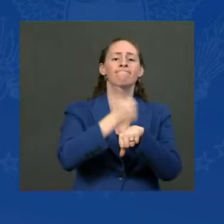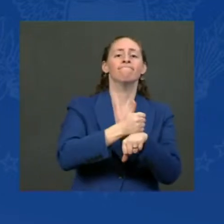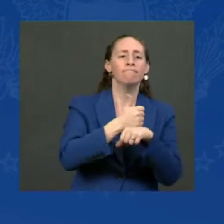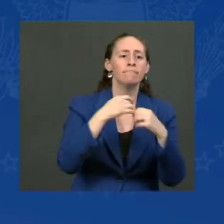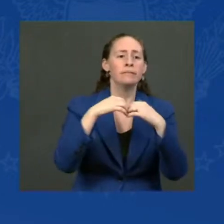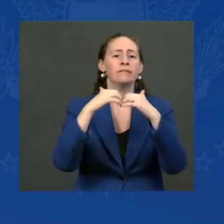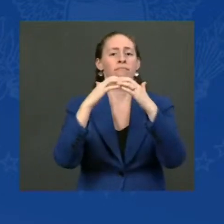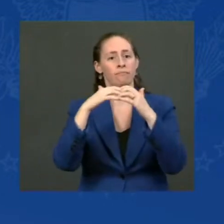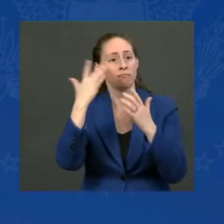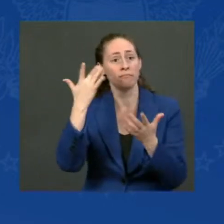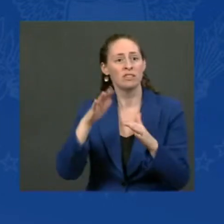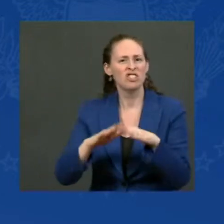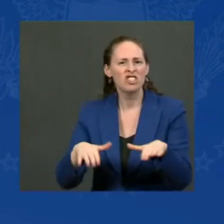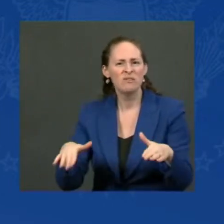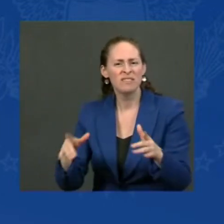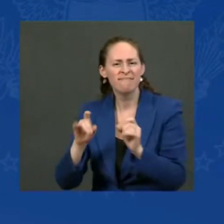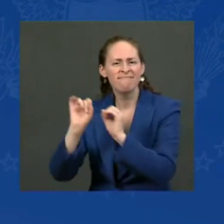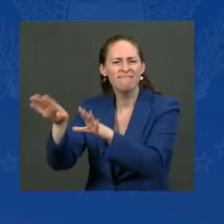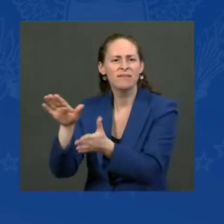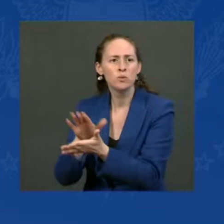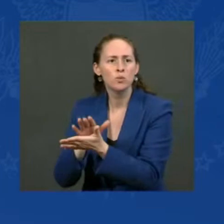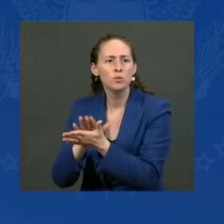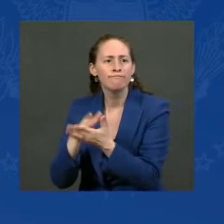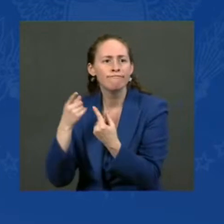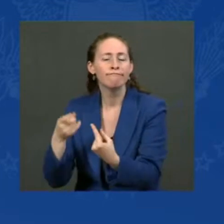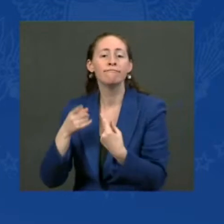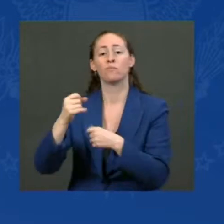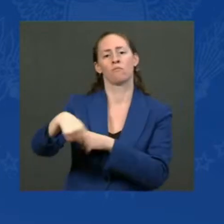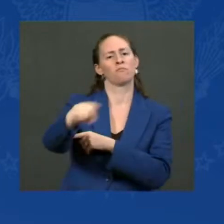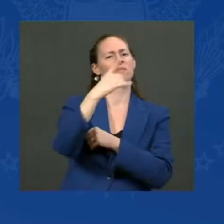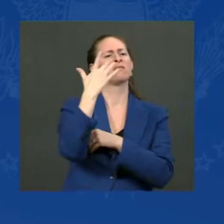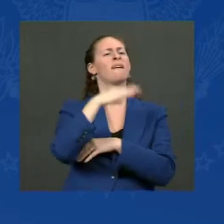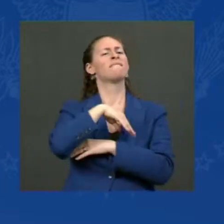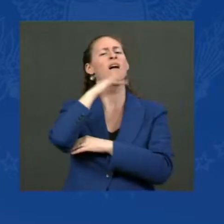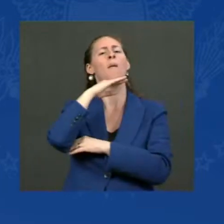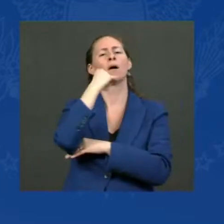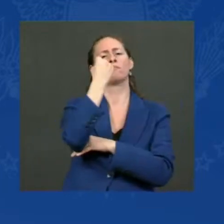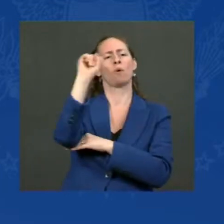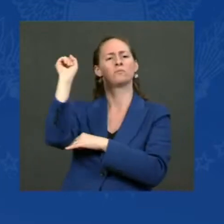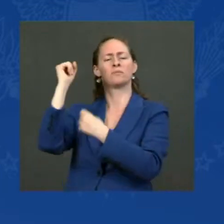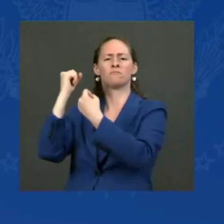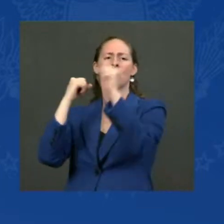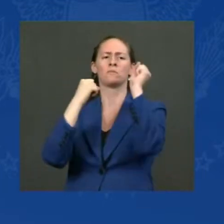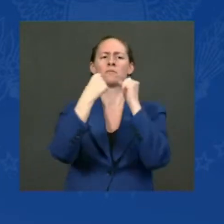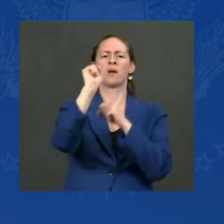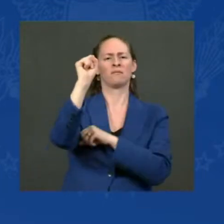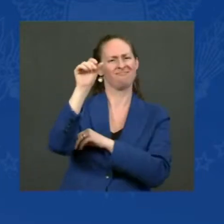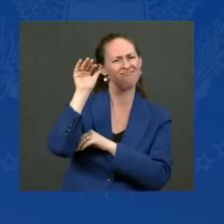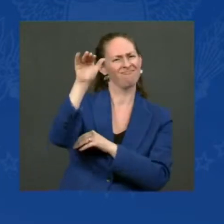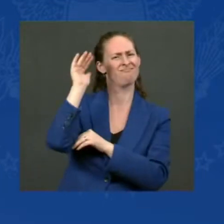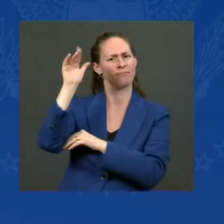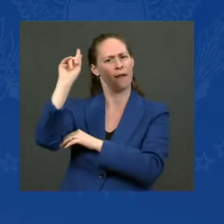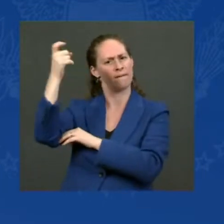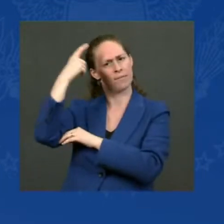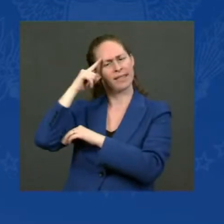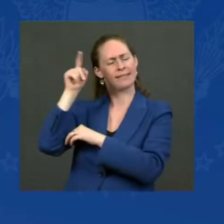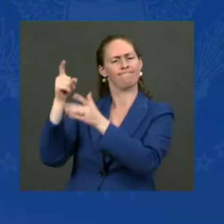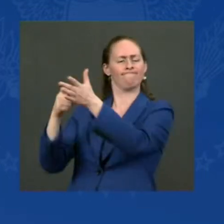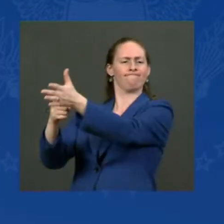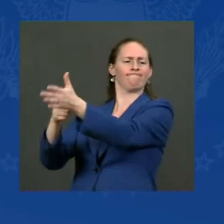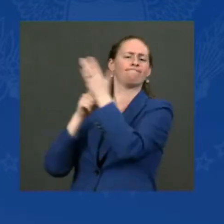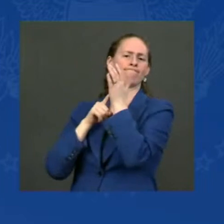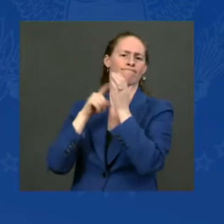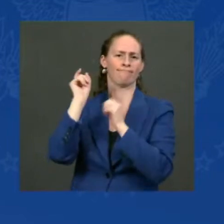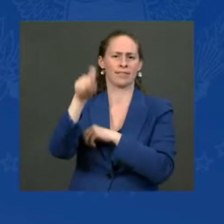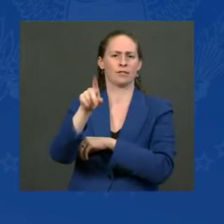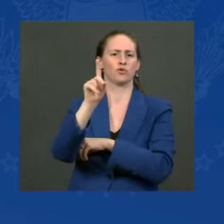People have taken to the streets in every region to demand that their governments address people's basic needs, give